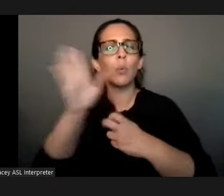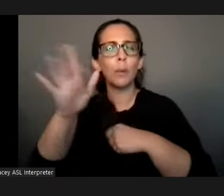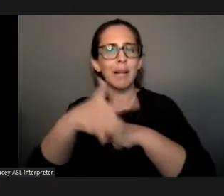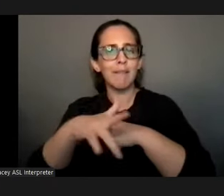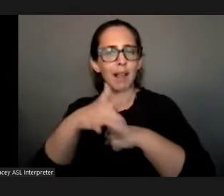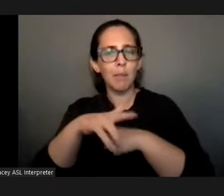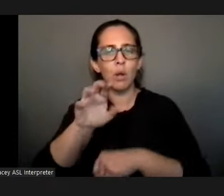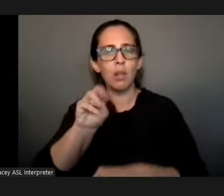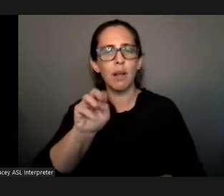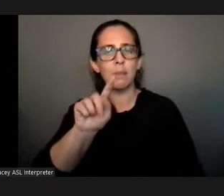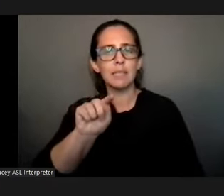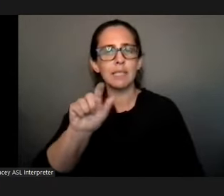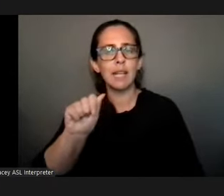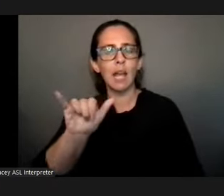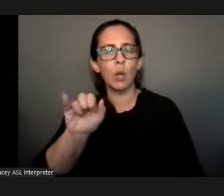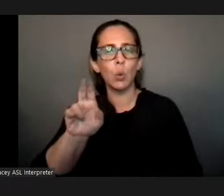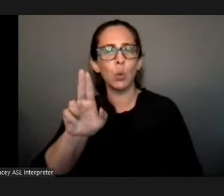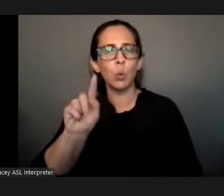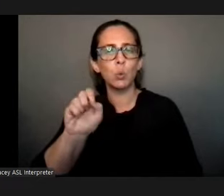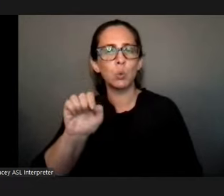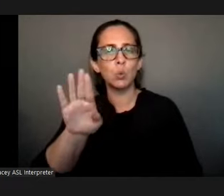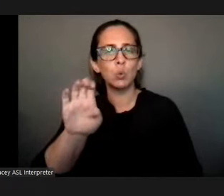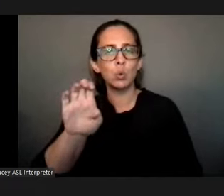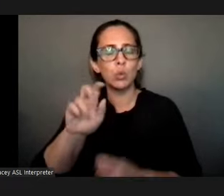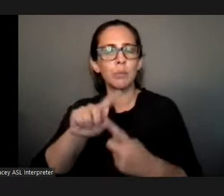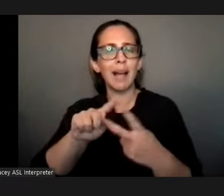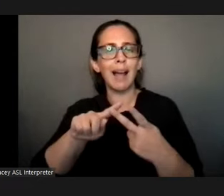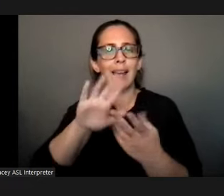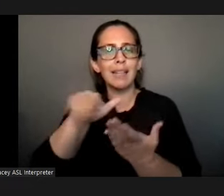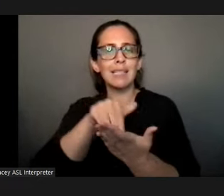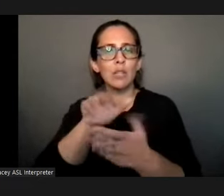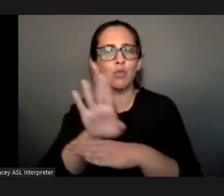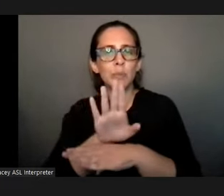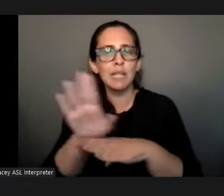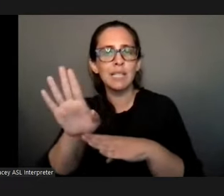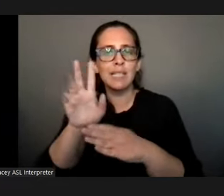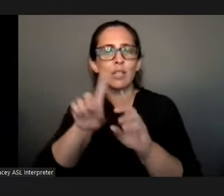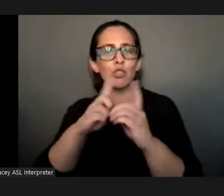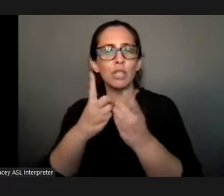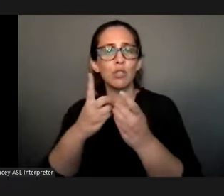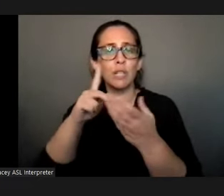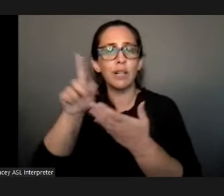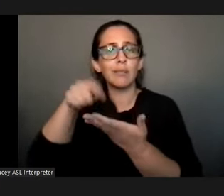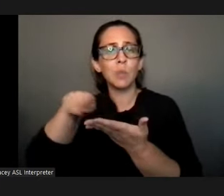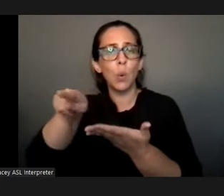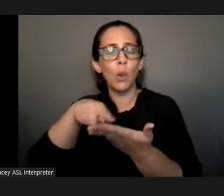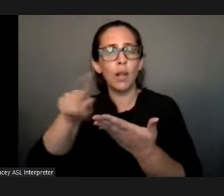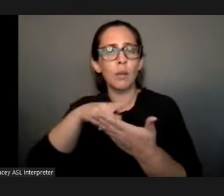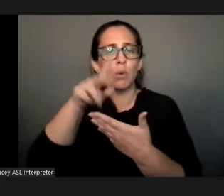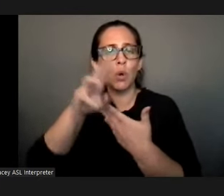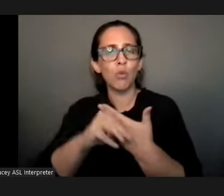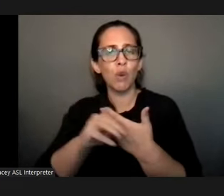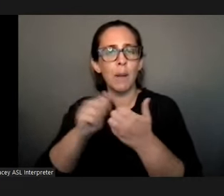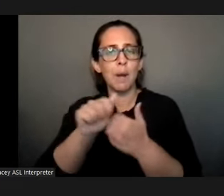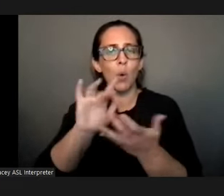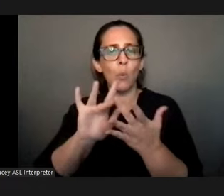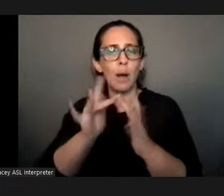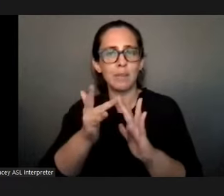MTA YouTube channel and the Central Business District Tolling Program Project website at